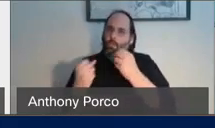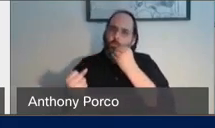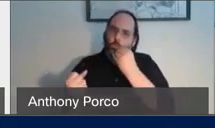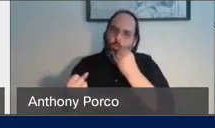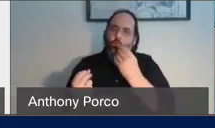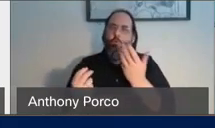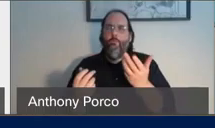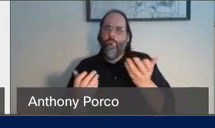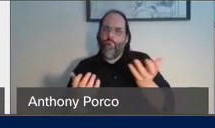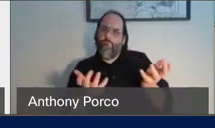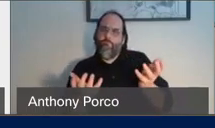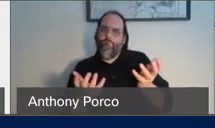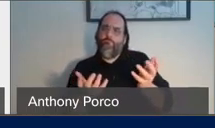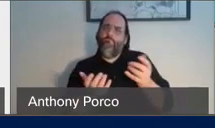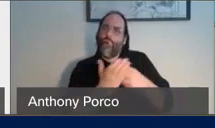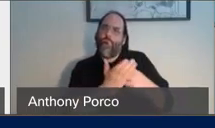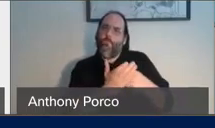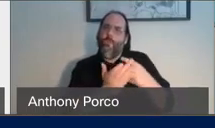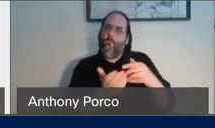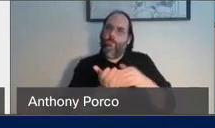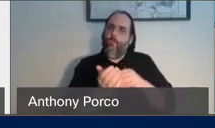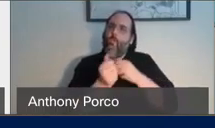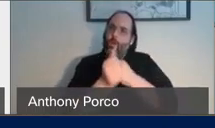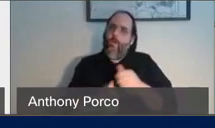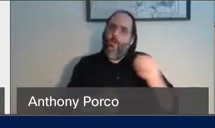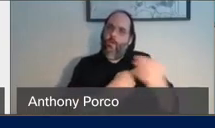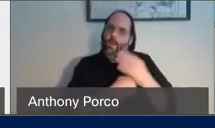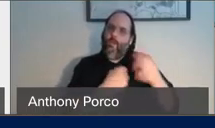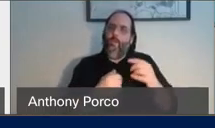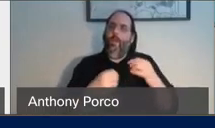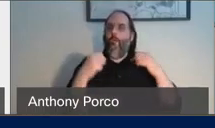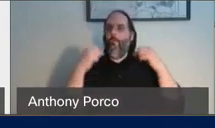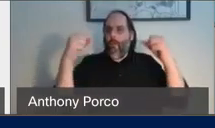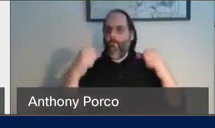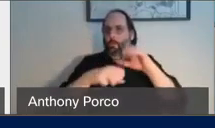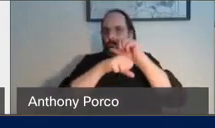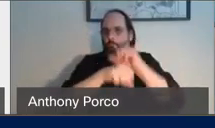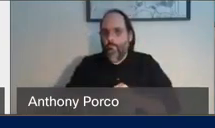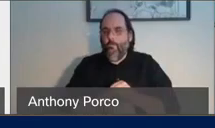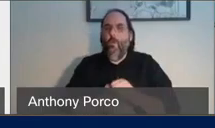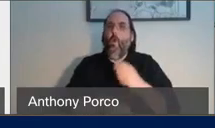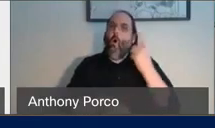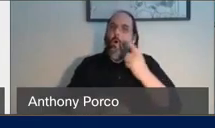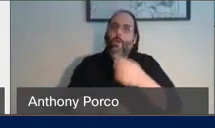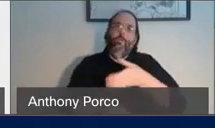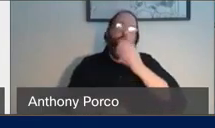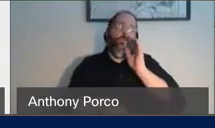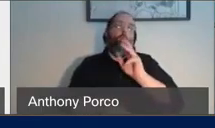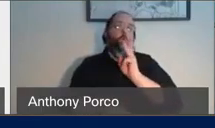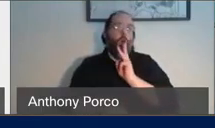talk with your doctor and follow your doctor's advice about your exercise regimen and routine, and always drink